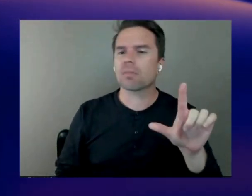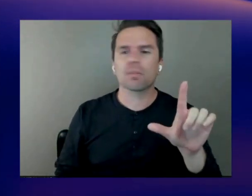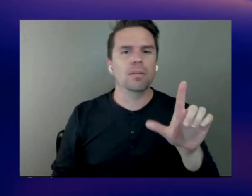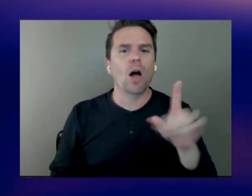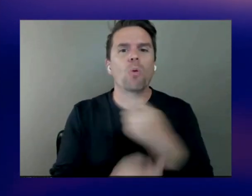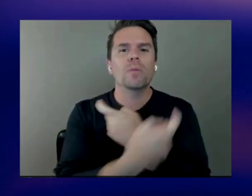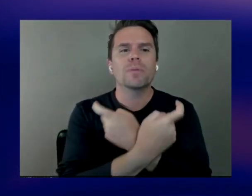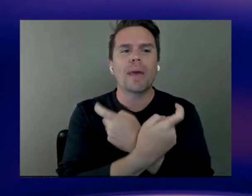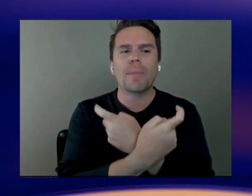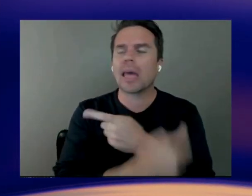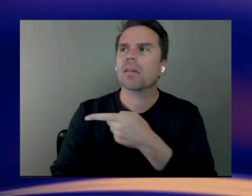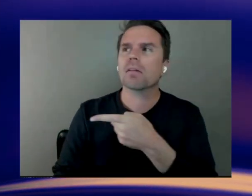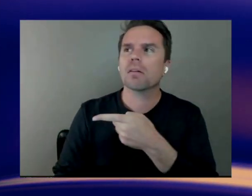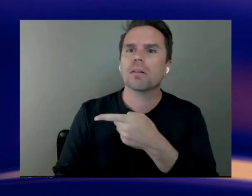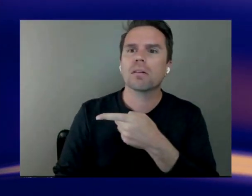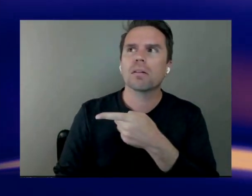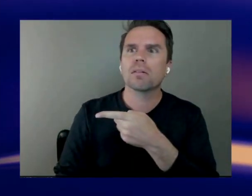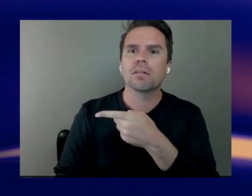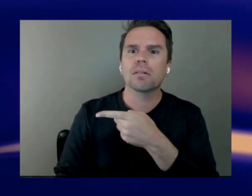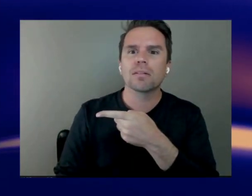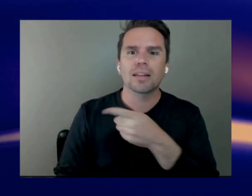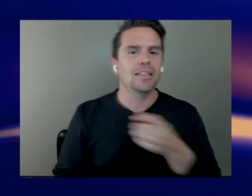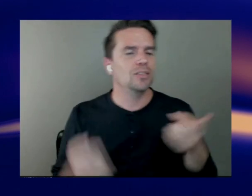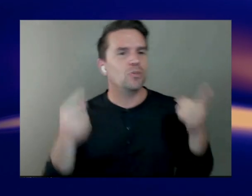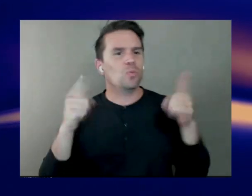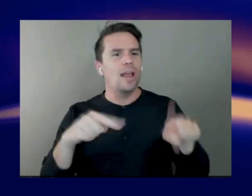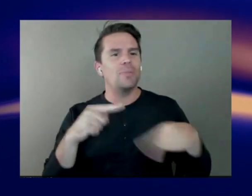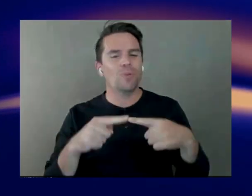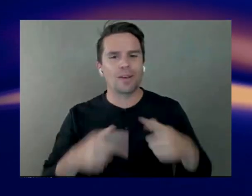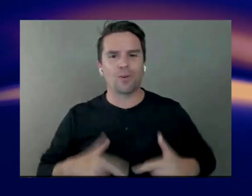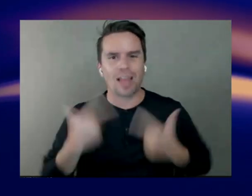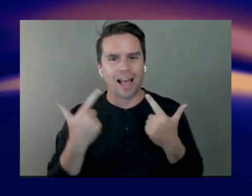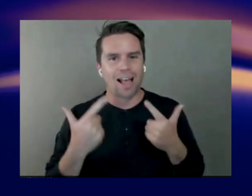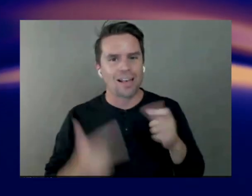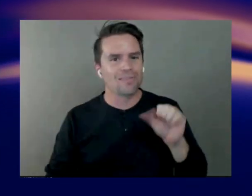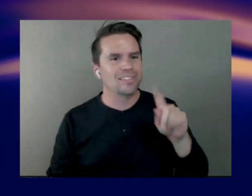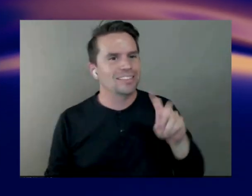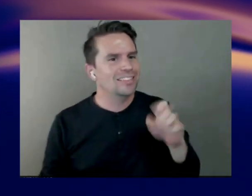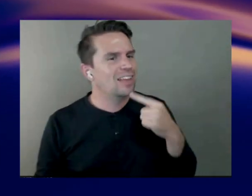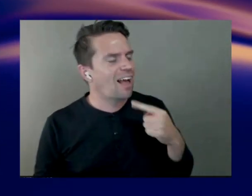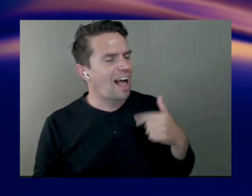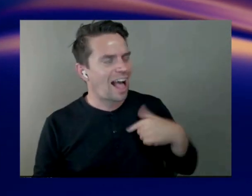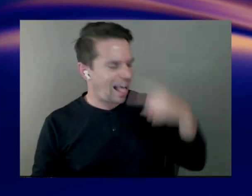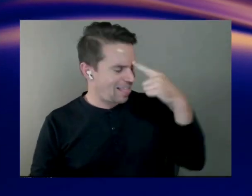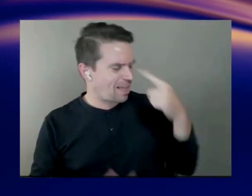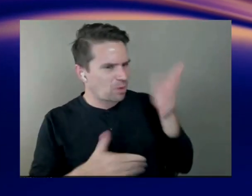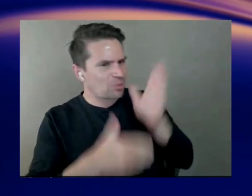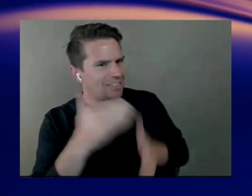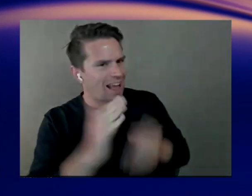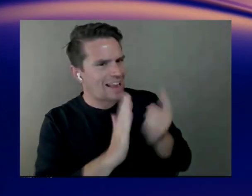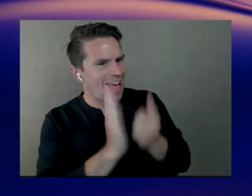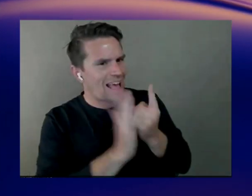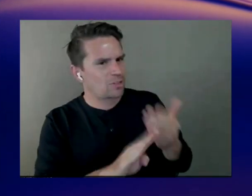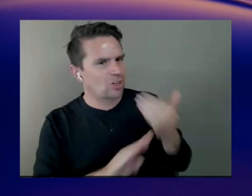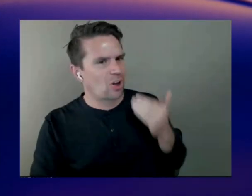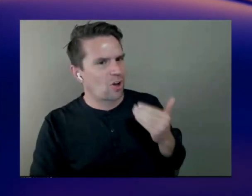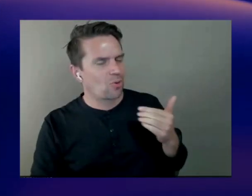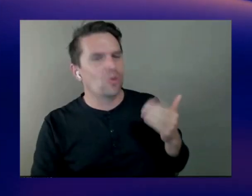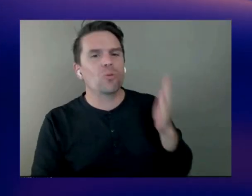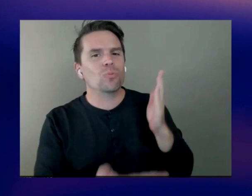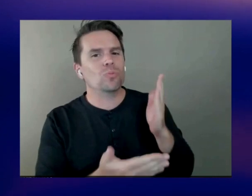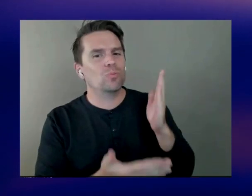this question too? I don't know. How much does it cost, Aaron? And I'm going to assume that they're asking about Power Hour. Number one, it's priceless.